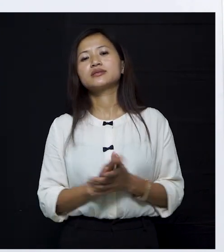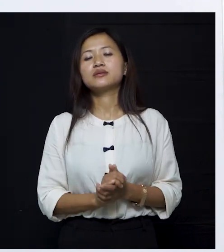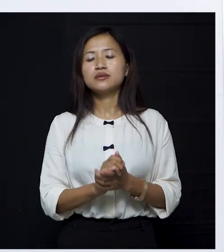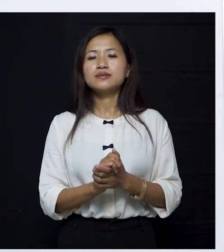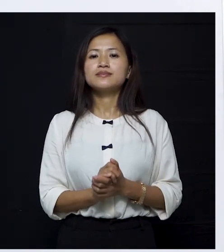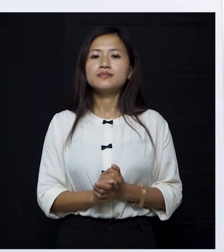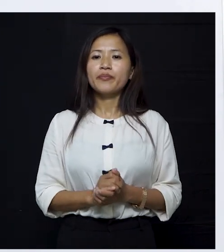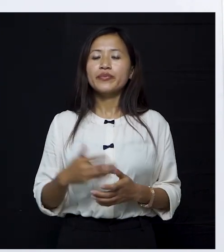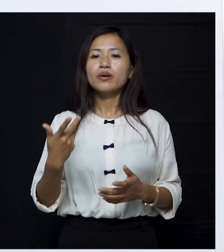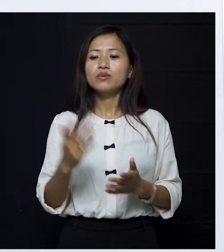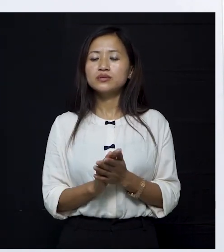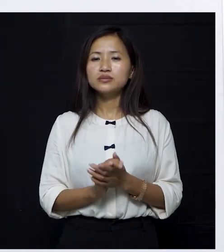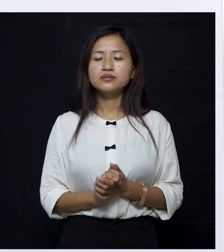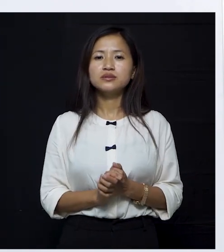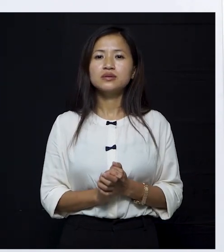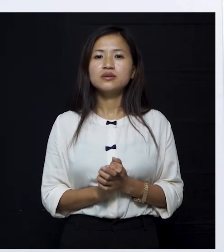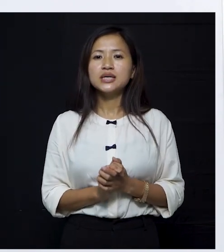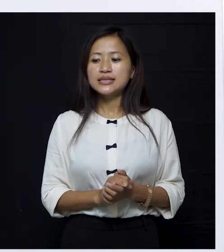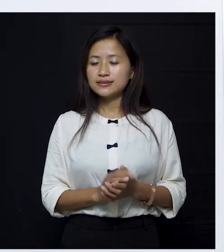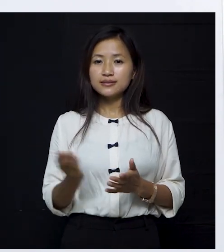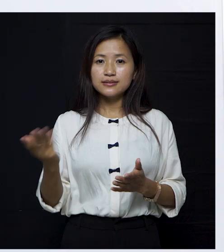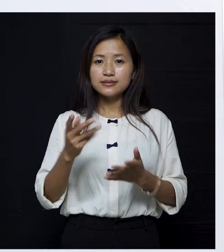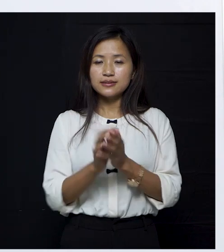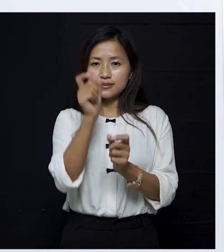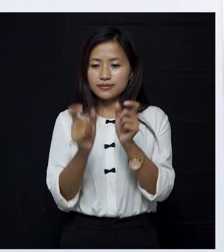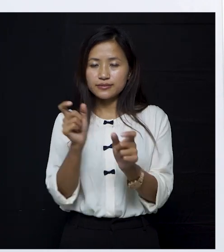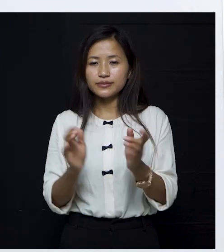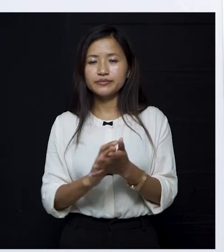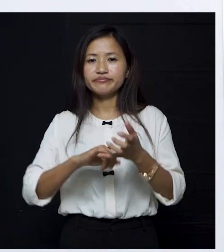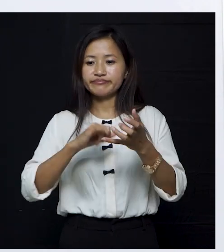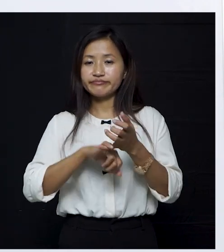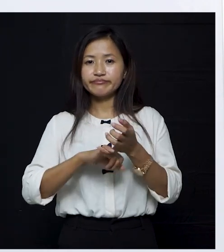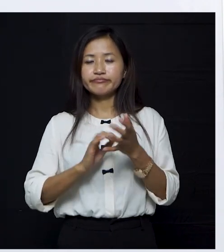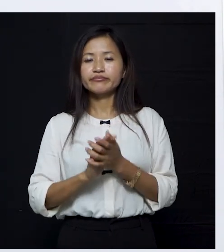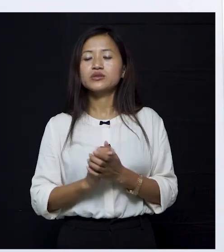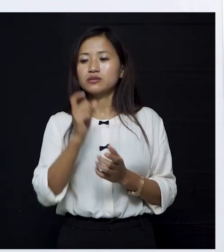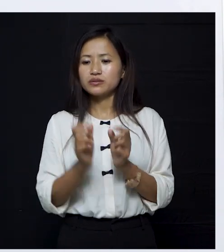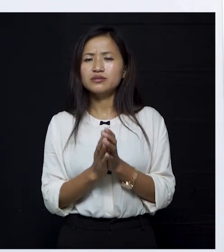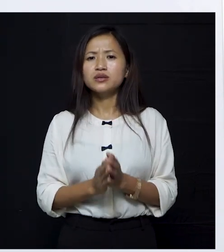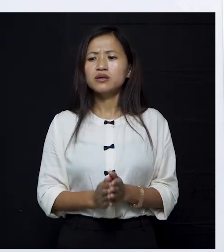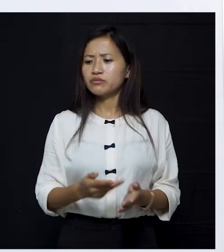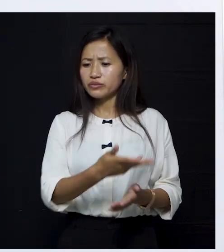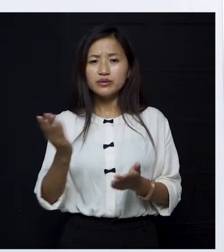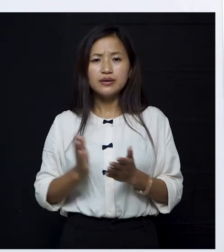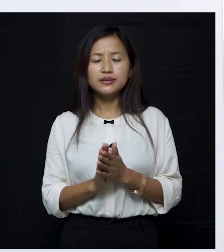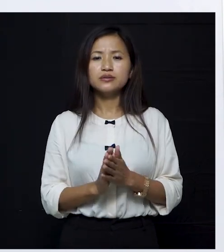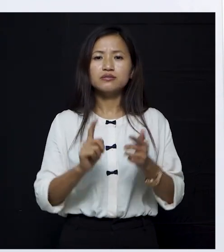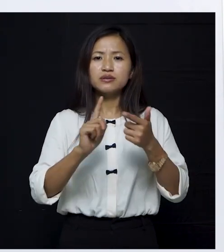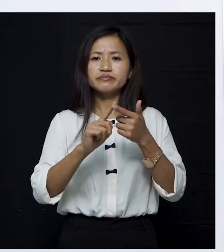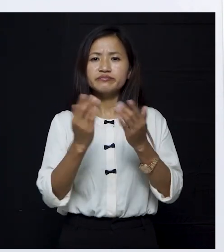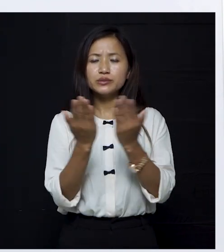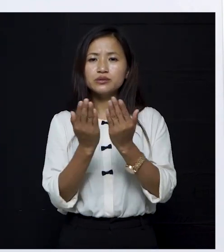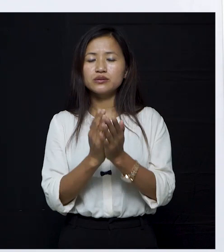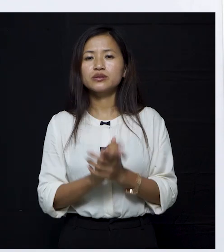written there. So what happened here is, since the consumers, they are illiterate, okay? Since they are not educated, what happens is